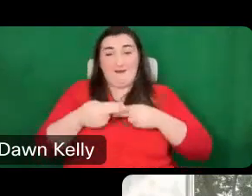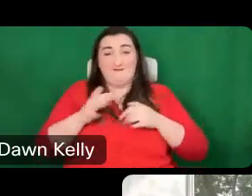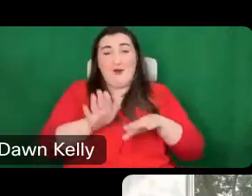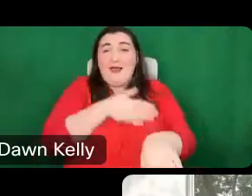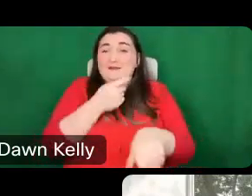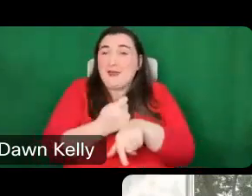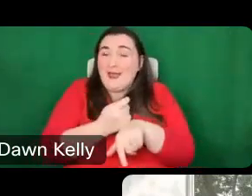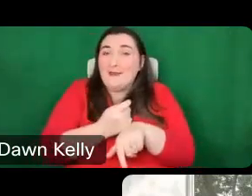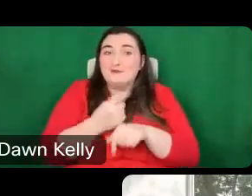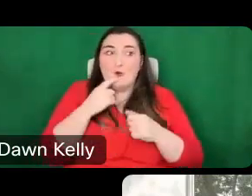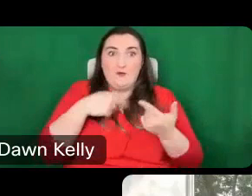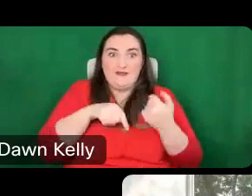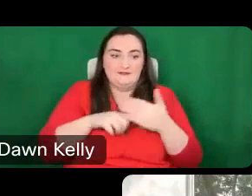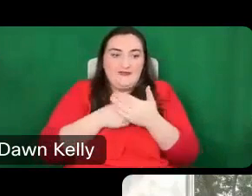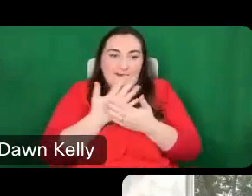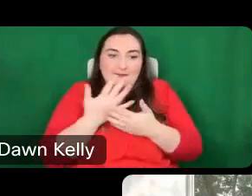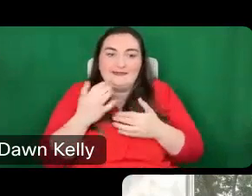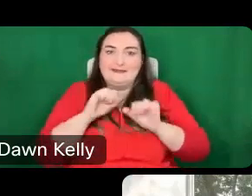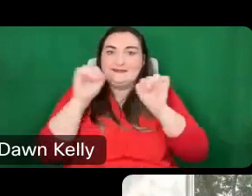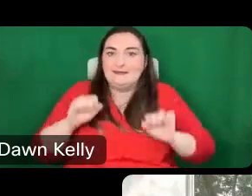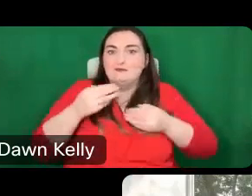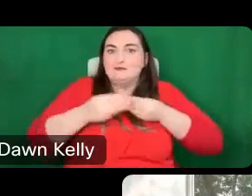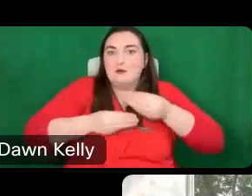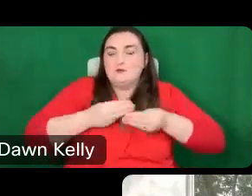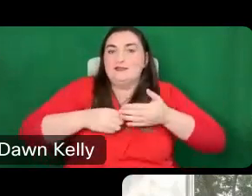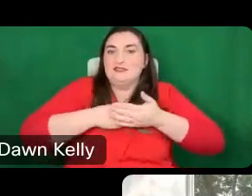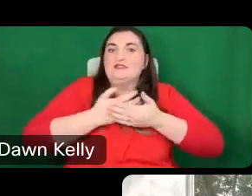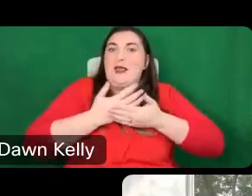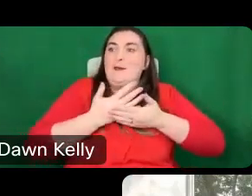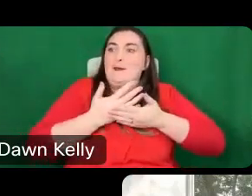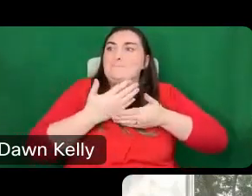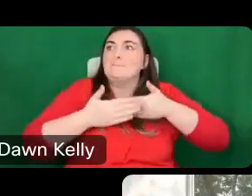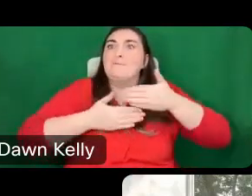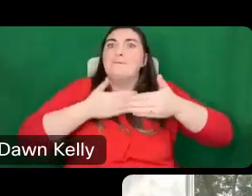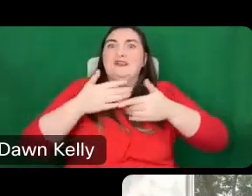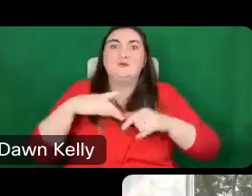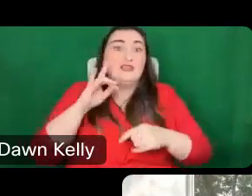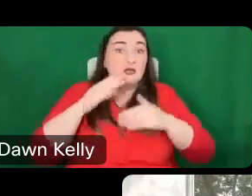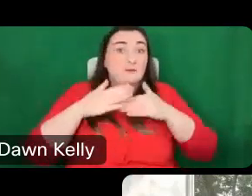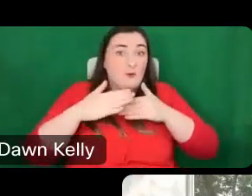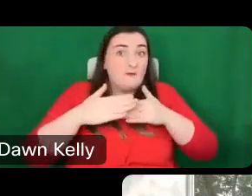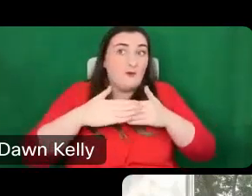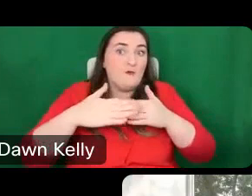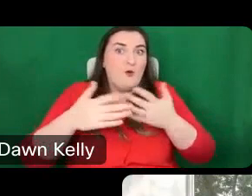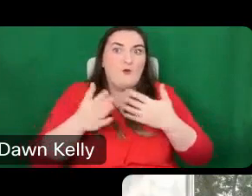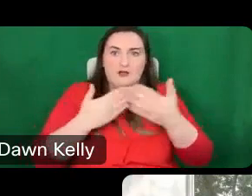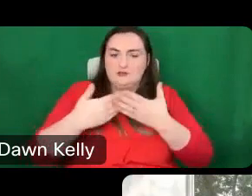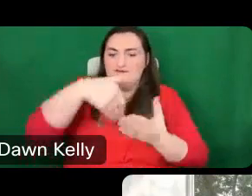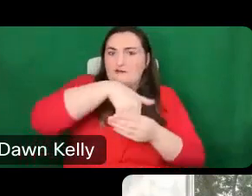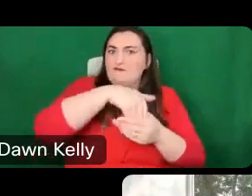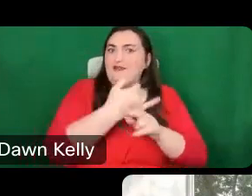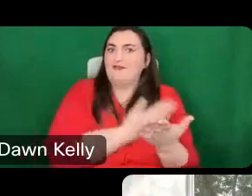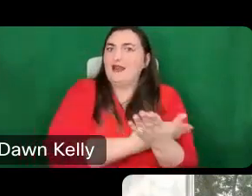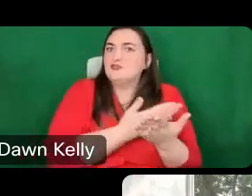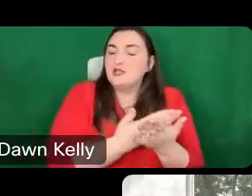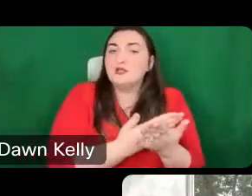we've been developing our systems and our processes as we've been hearing as what's going to be contained within it. I suppose